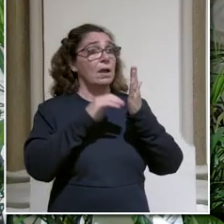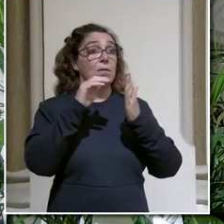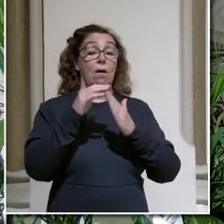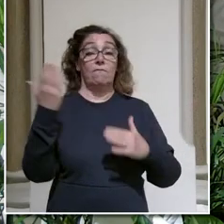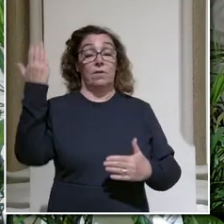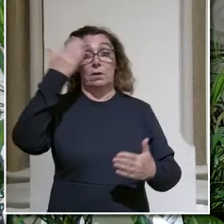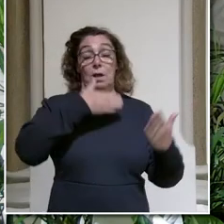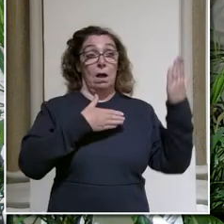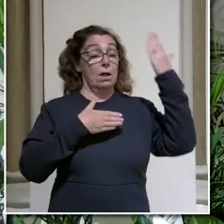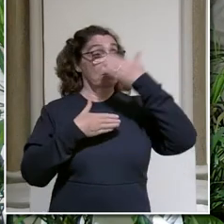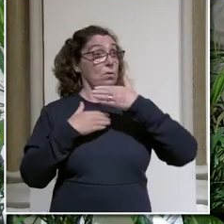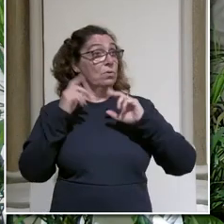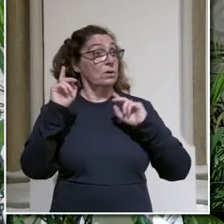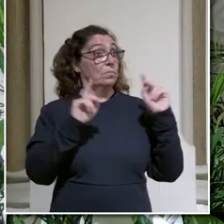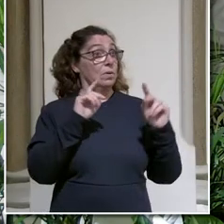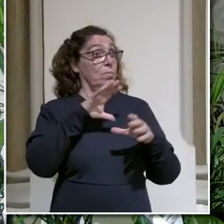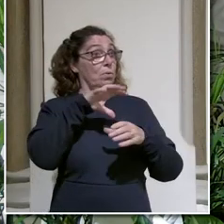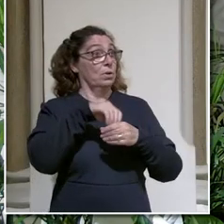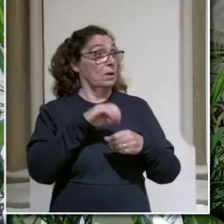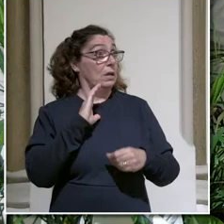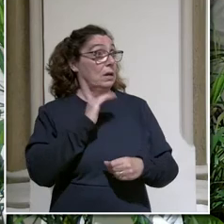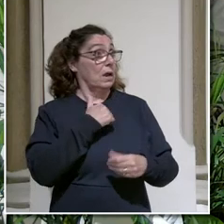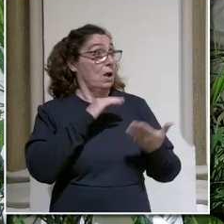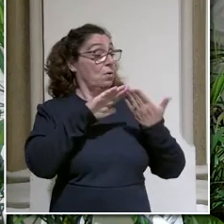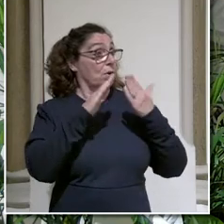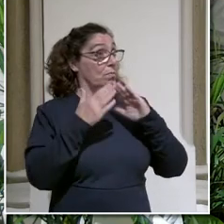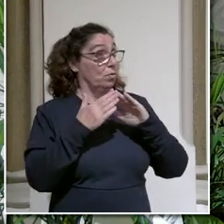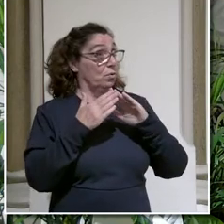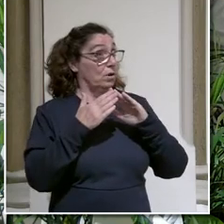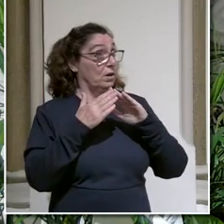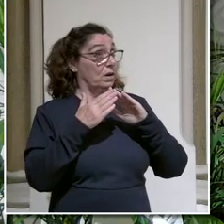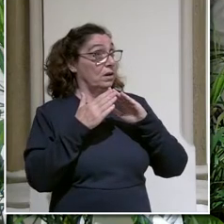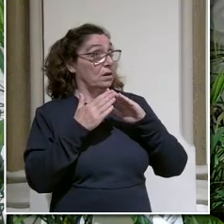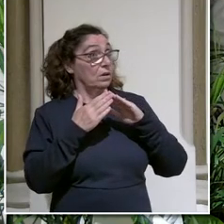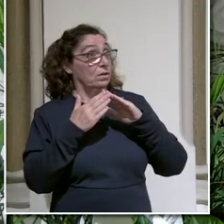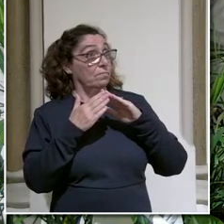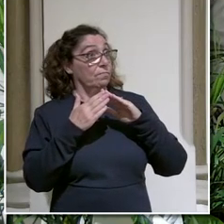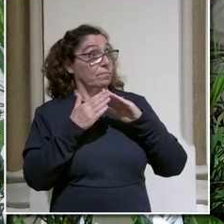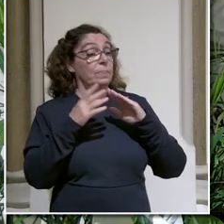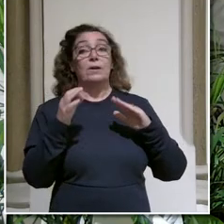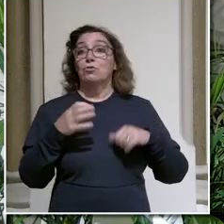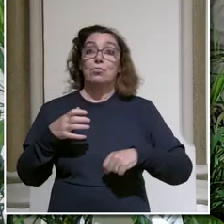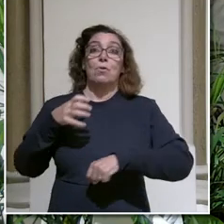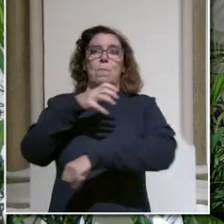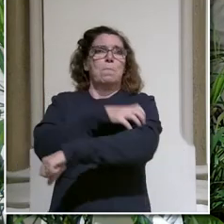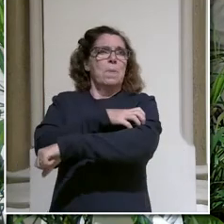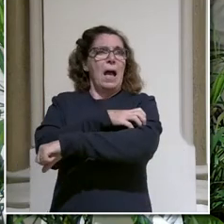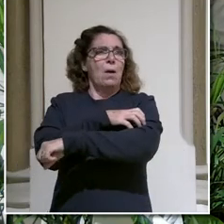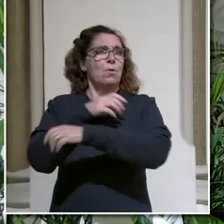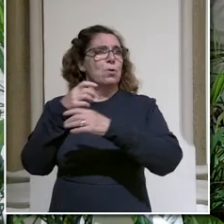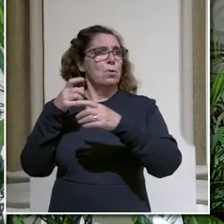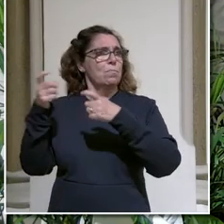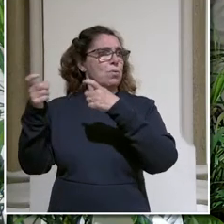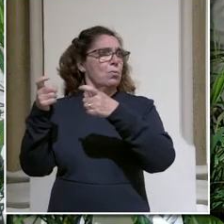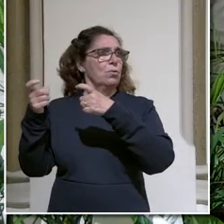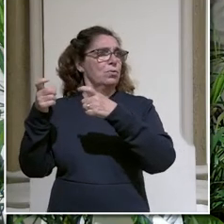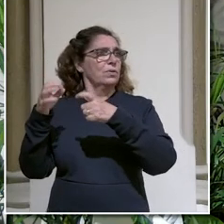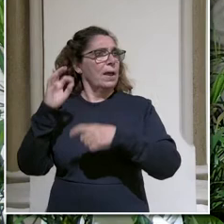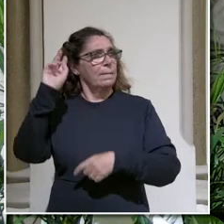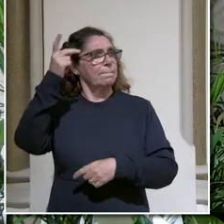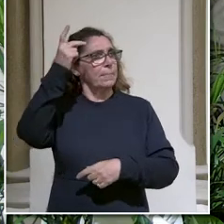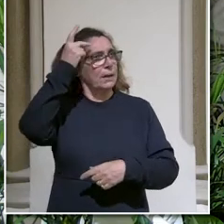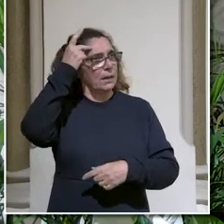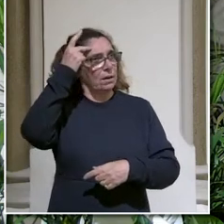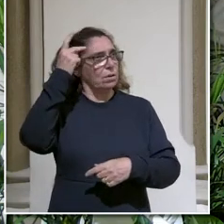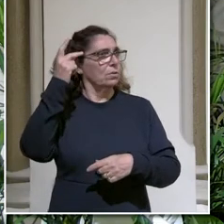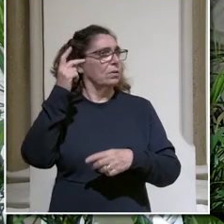unnoticed people in our community to the power brokers and political titans, each one